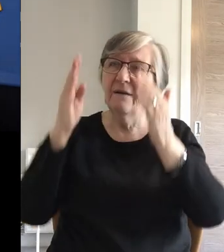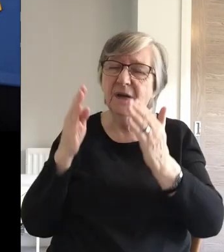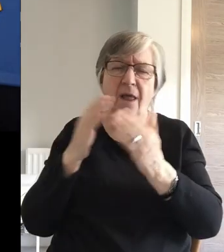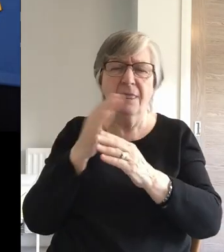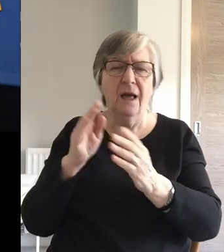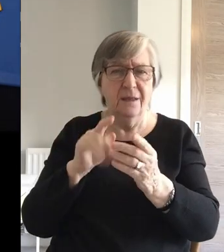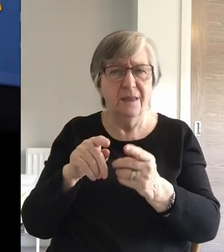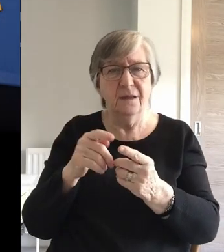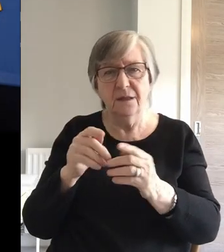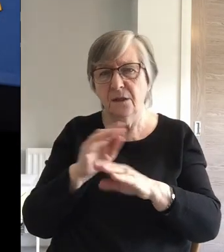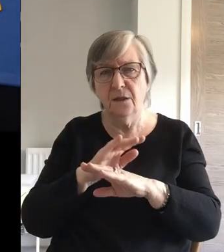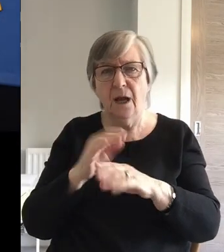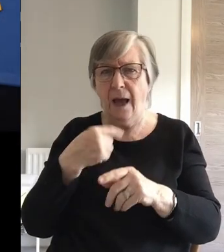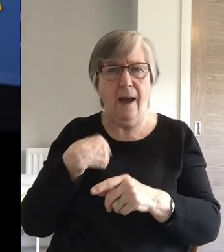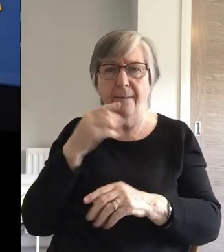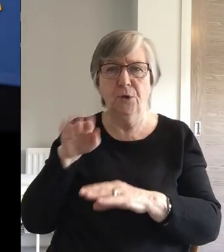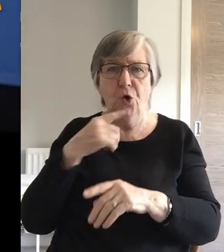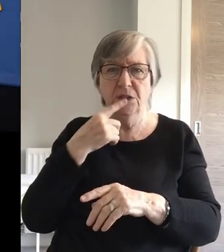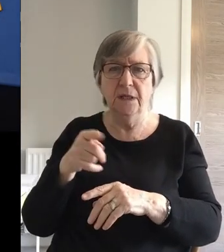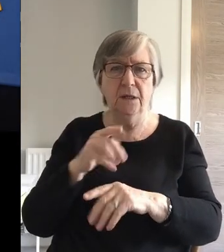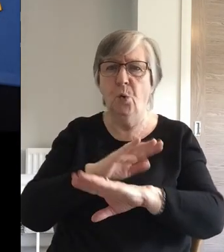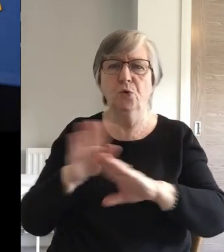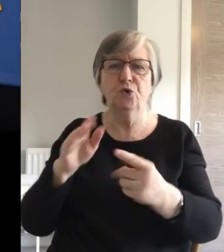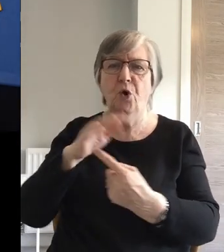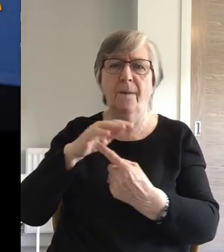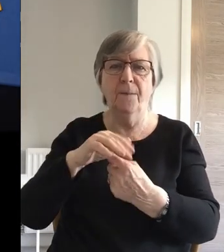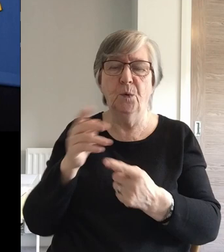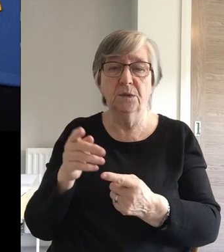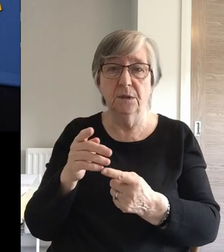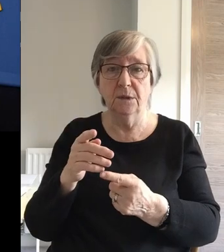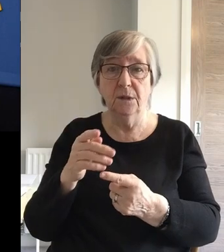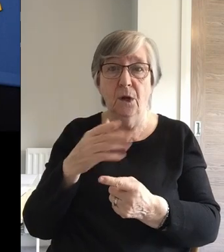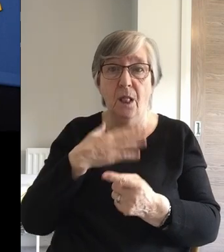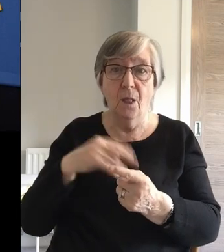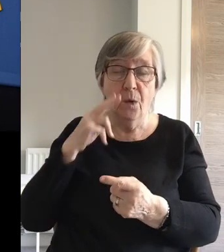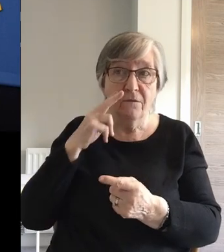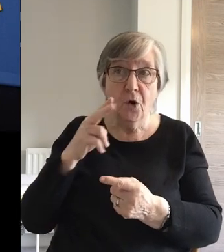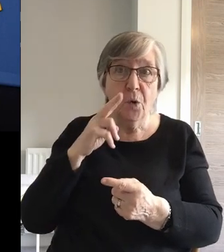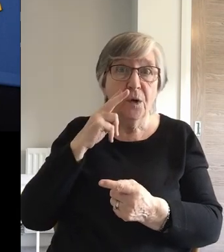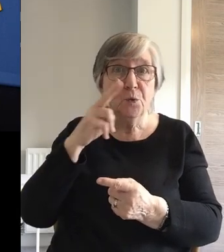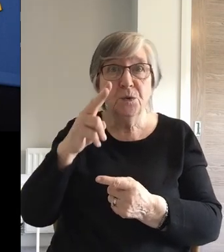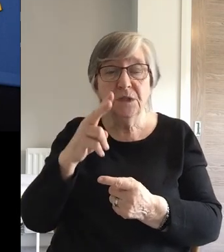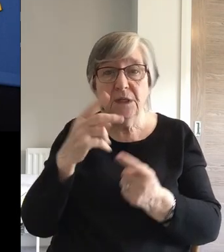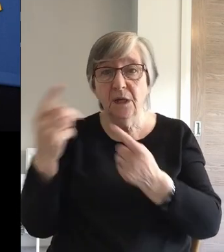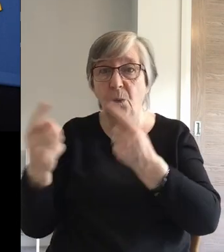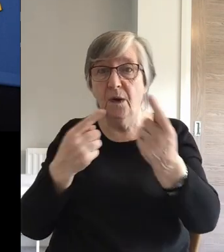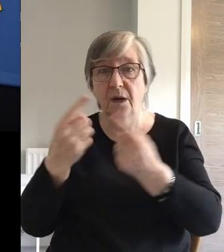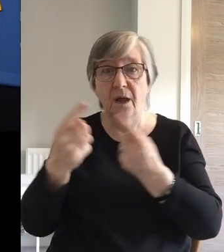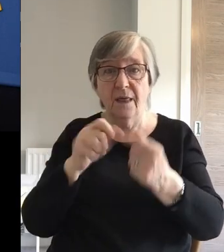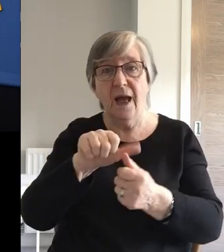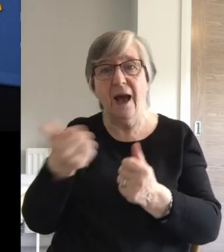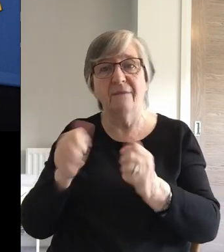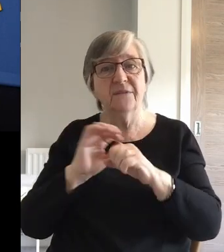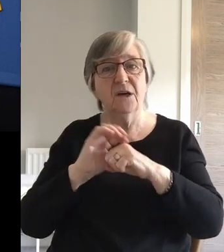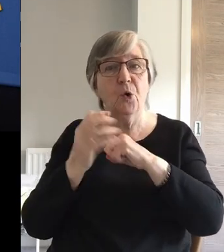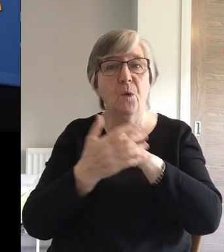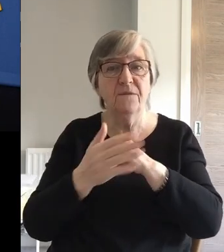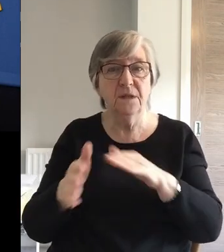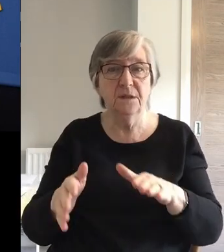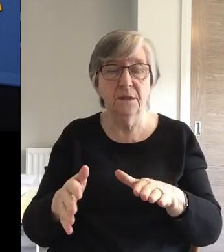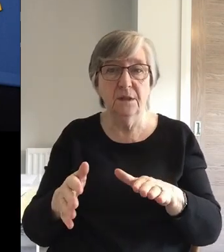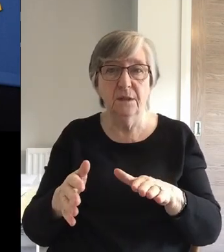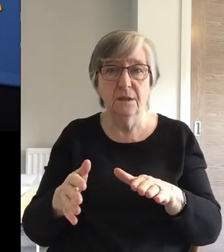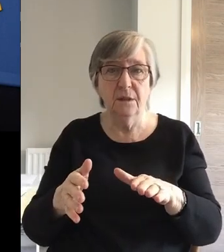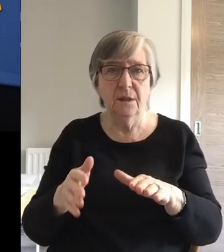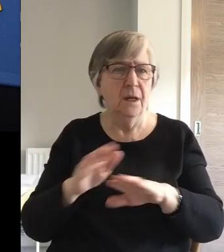I don't mean it's wrong to look forward to seeing one another again post-COVID. I don't mean